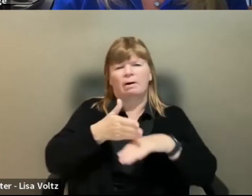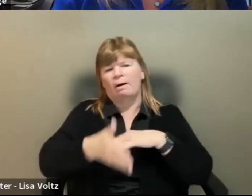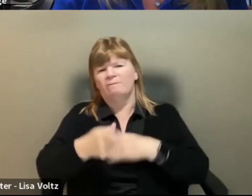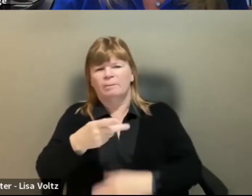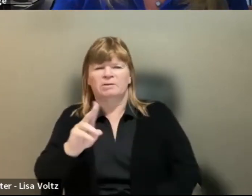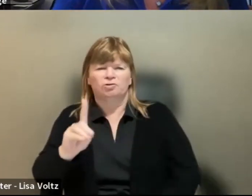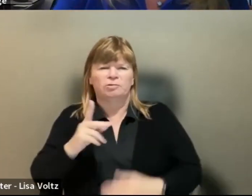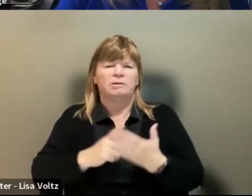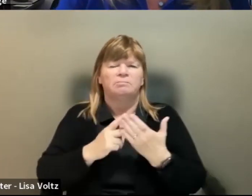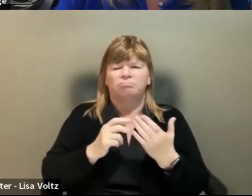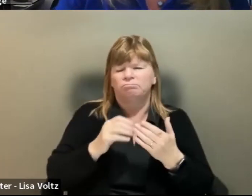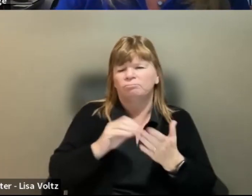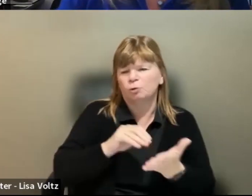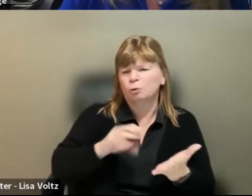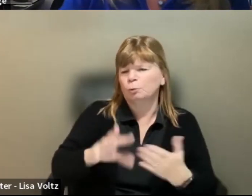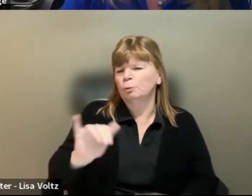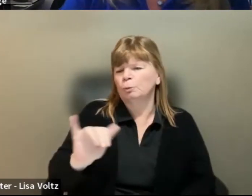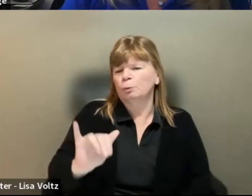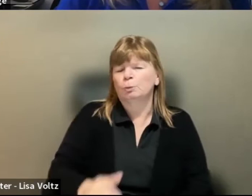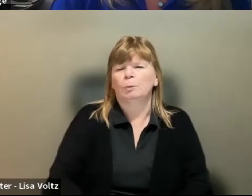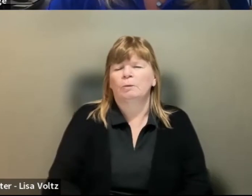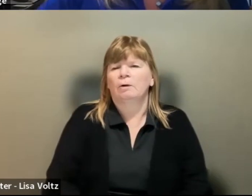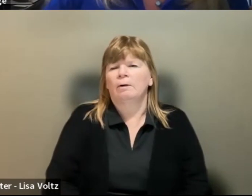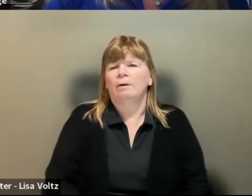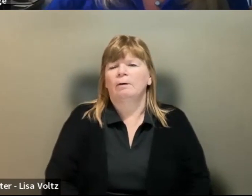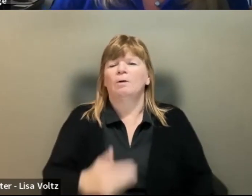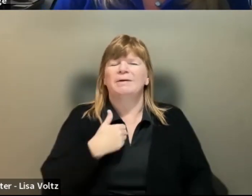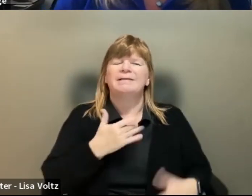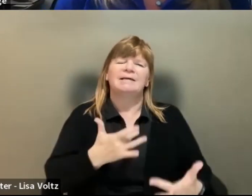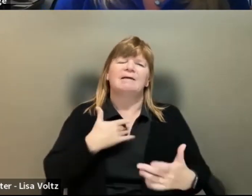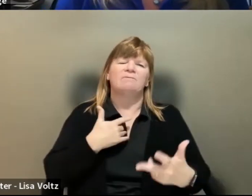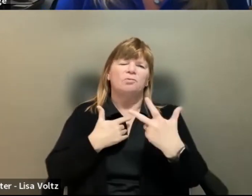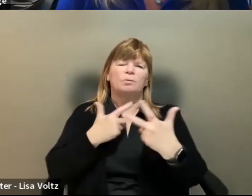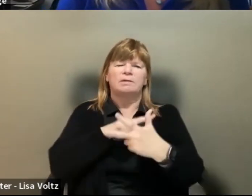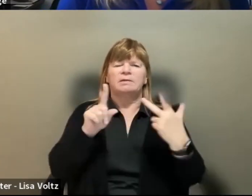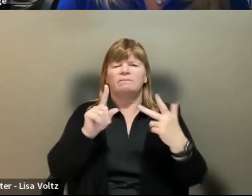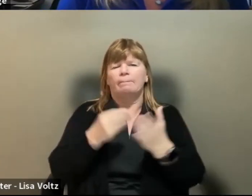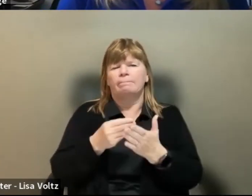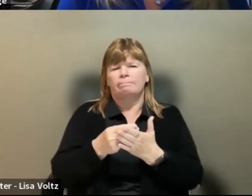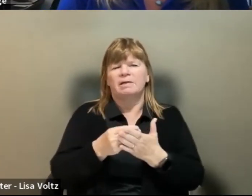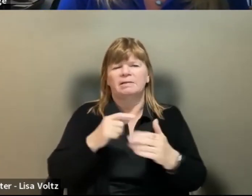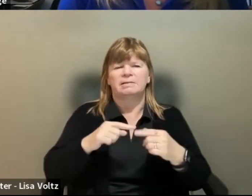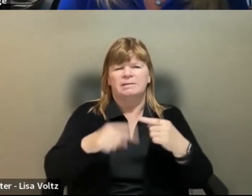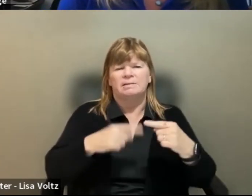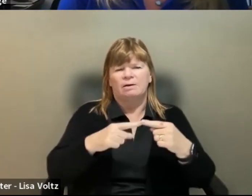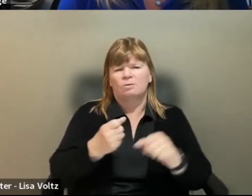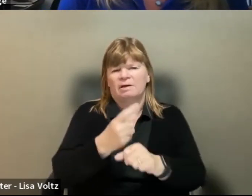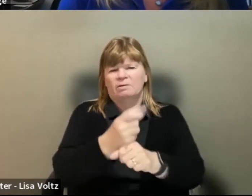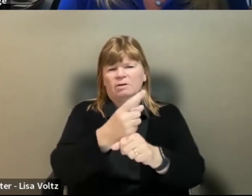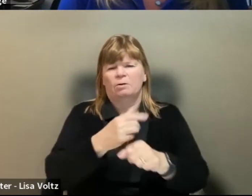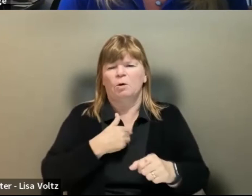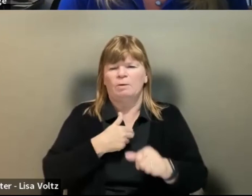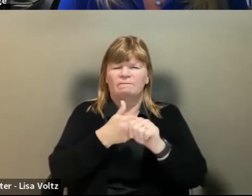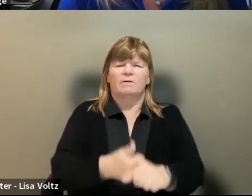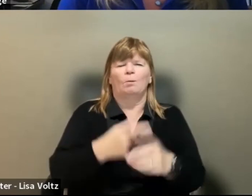well. Typically, we have 3 different funding cycles each year. We operate on a pay line, so